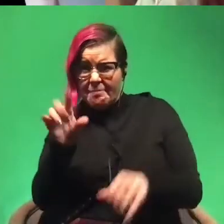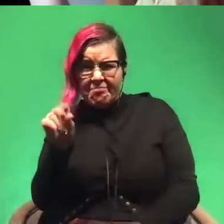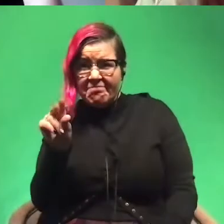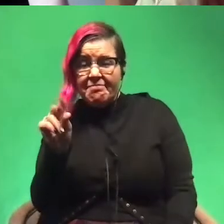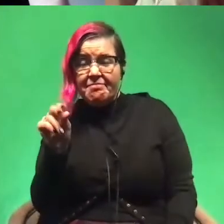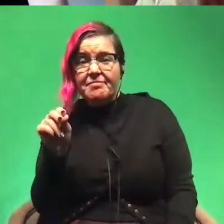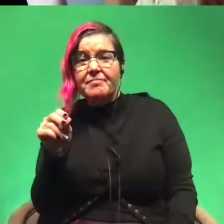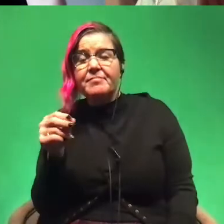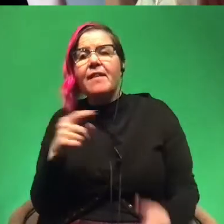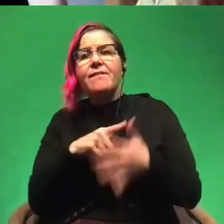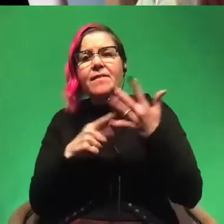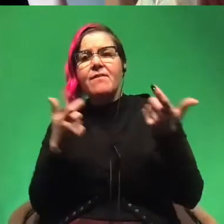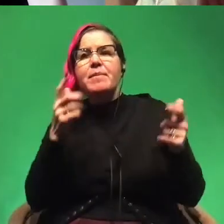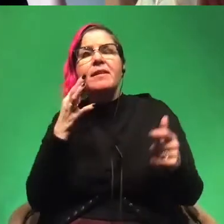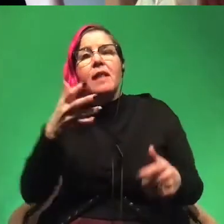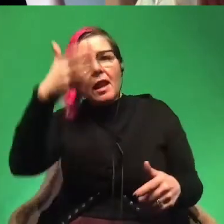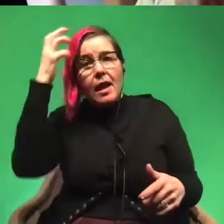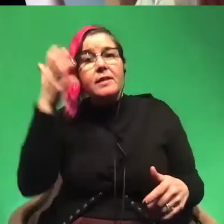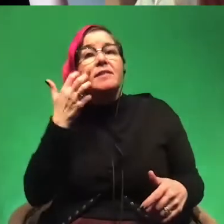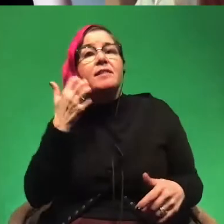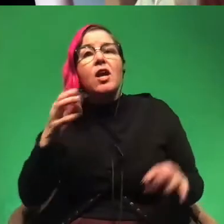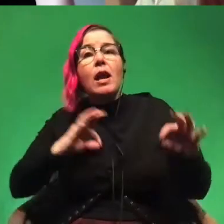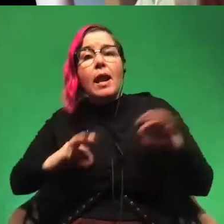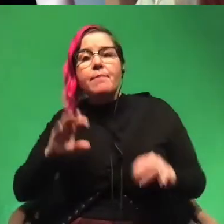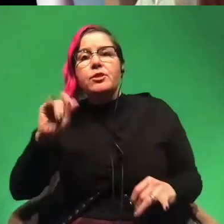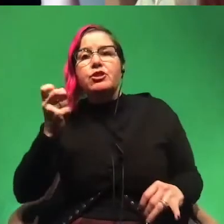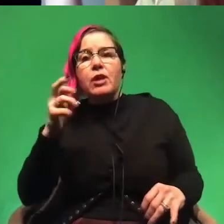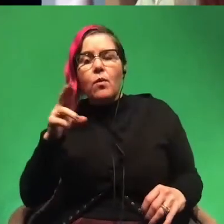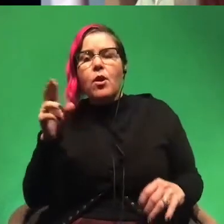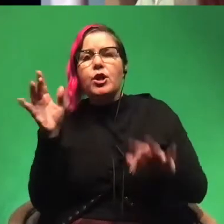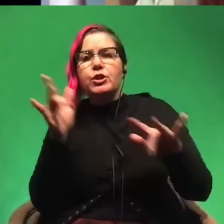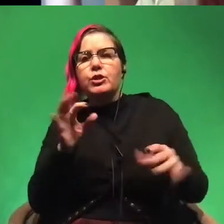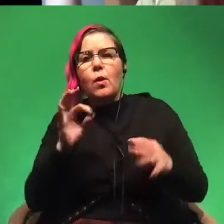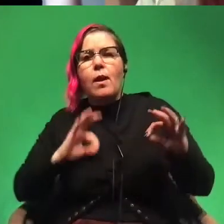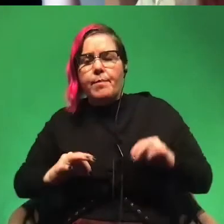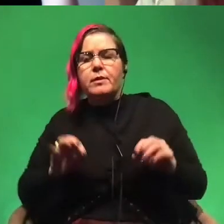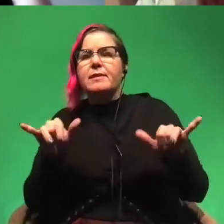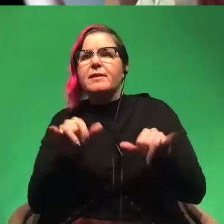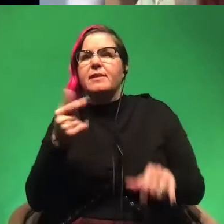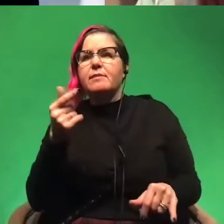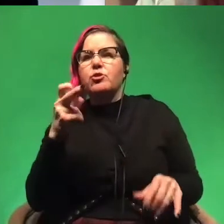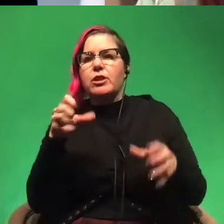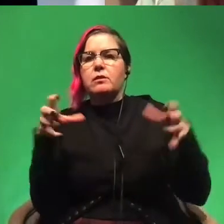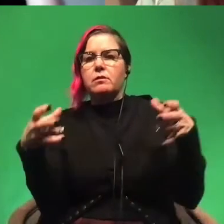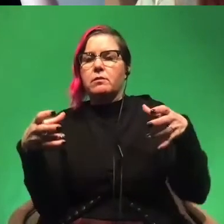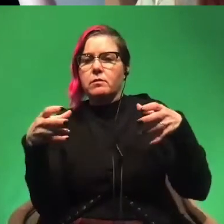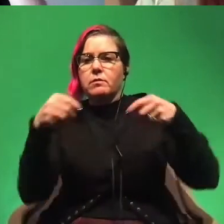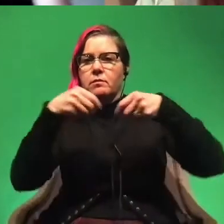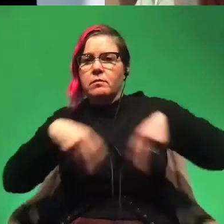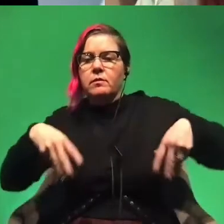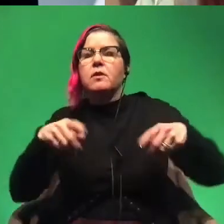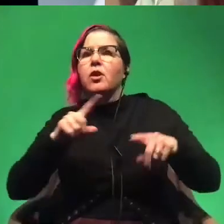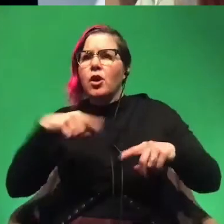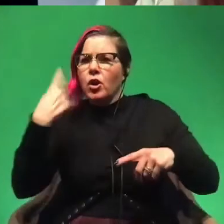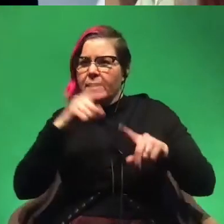there are five big cats in the world. There's lions, tigers, leopards, jaguars, and snow leopards. So they're all in the same genus. And they look vastly different, but they